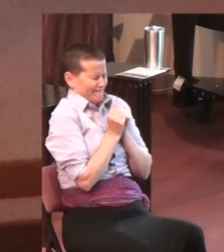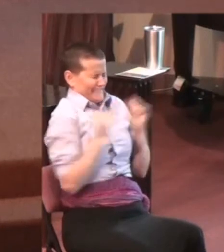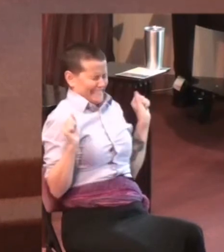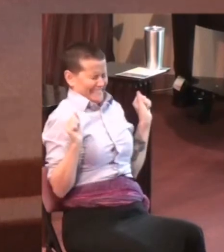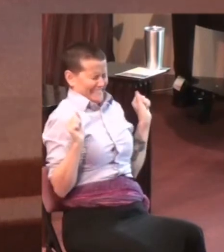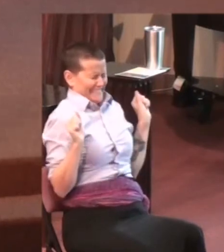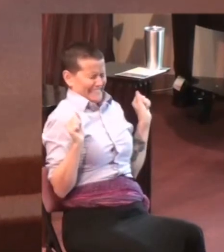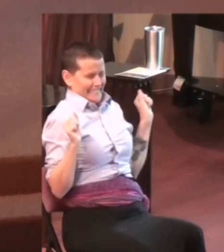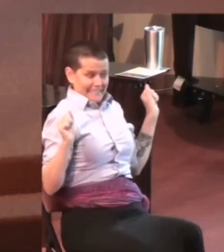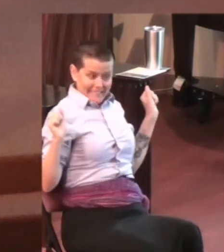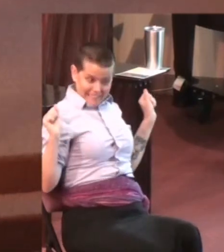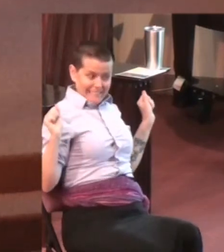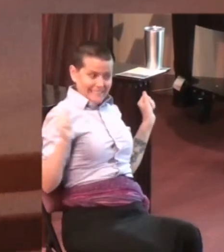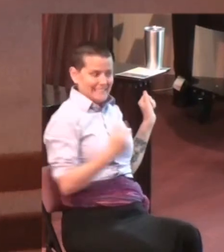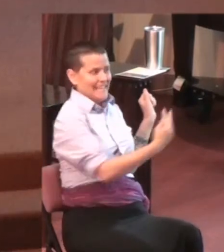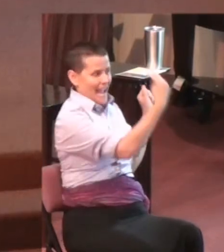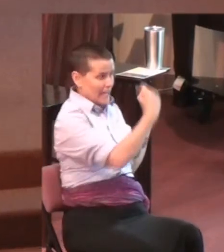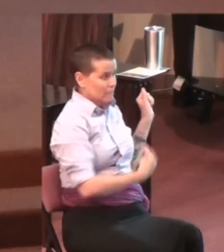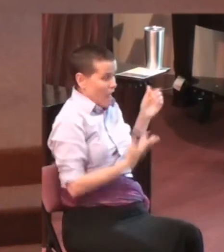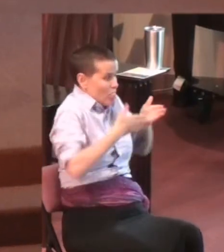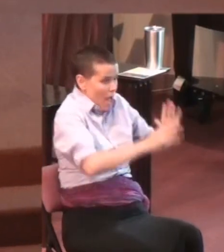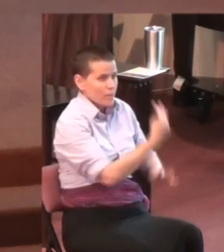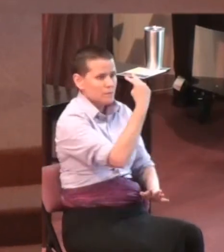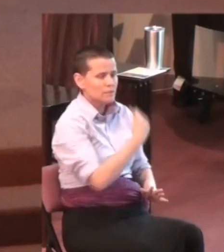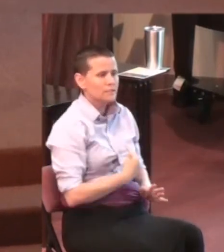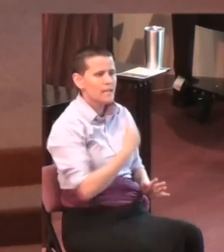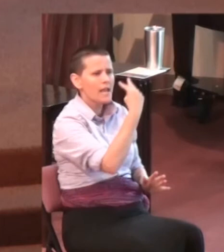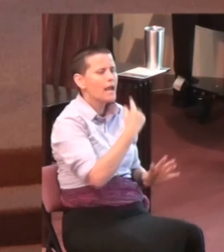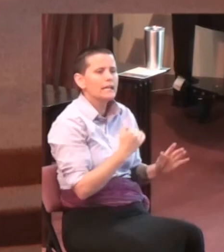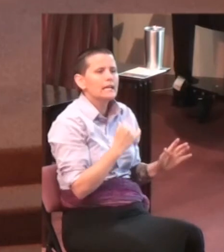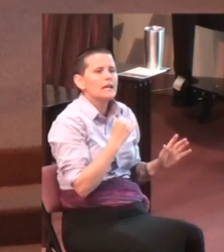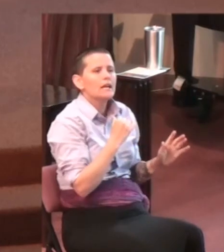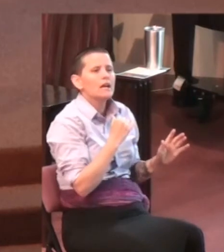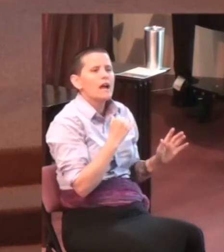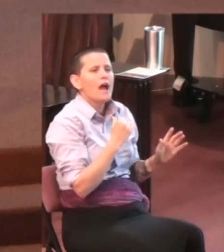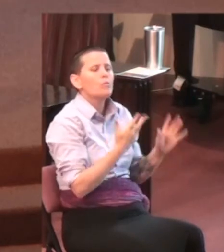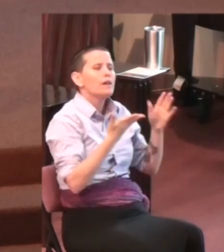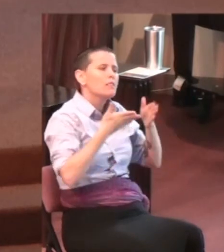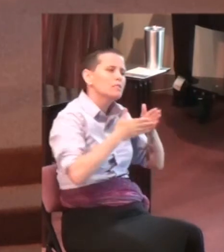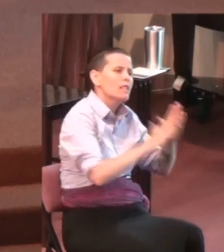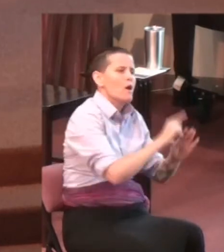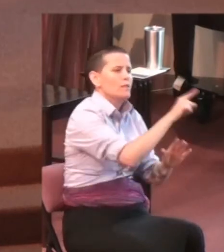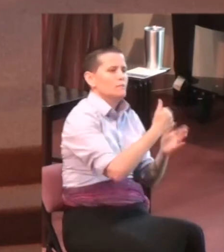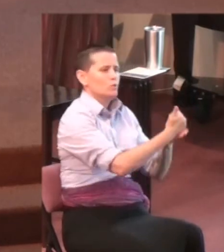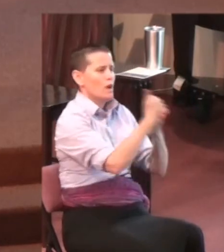It's not their words that ow, it's the defense of, no, I'm not, I'm like